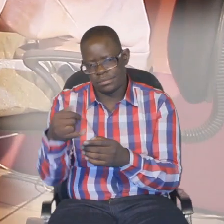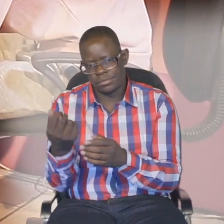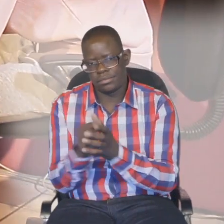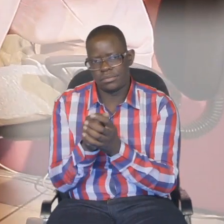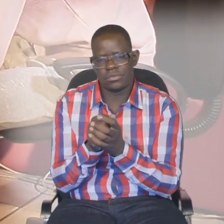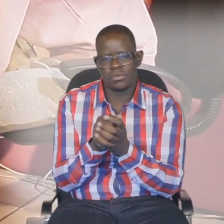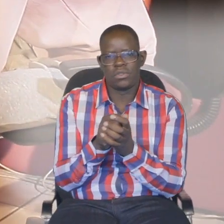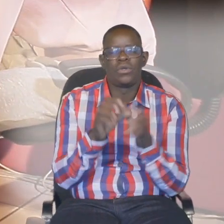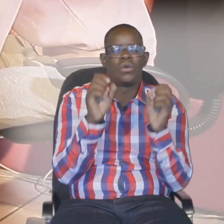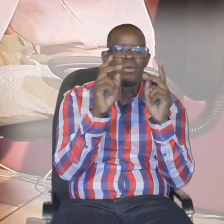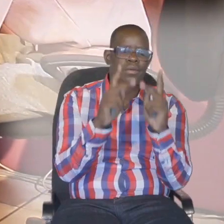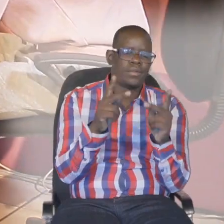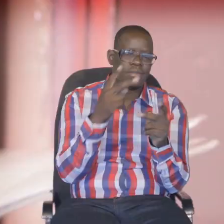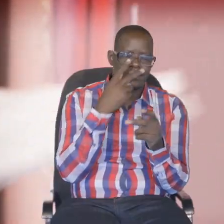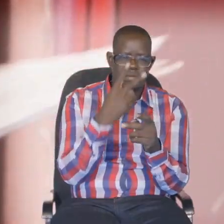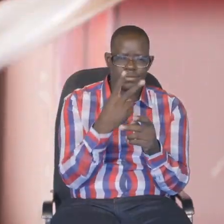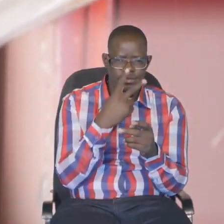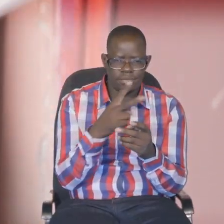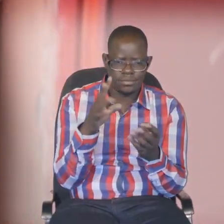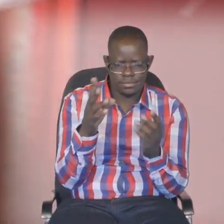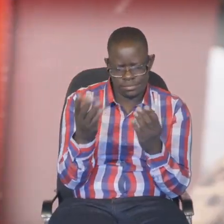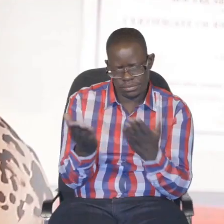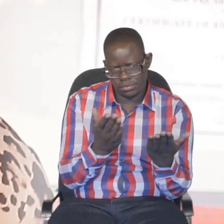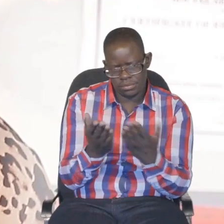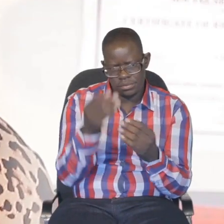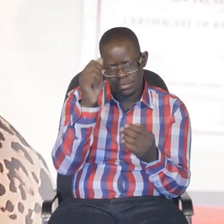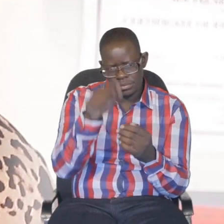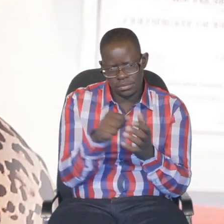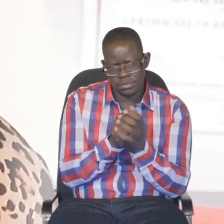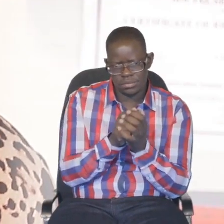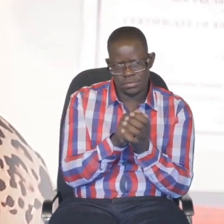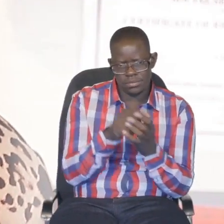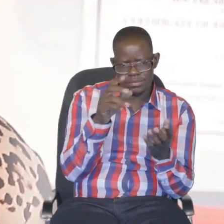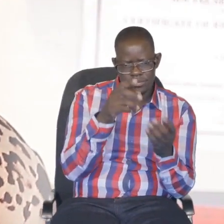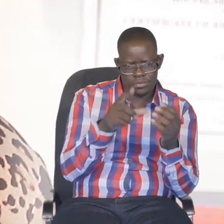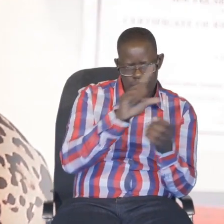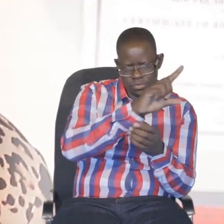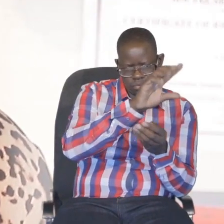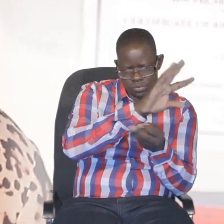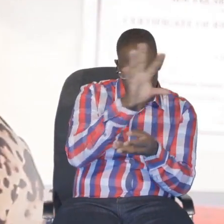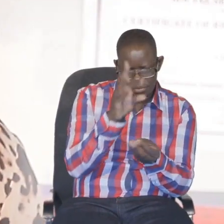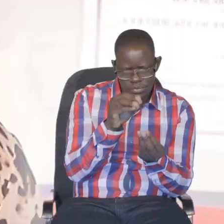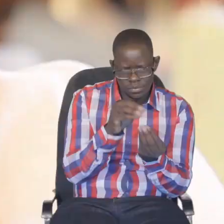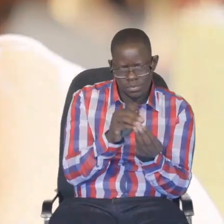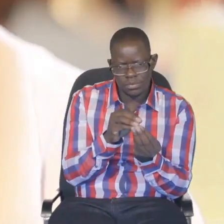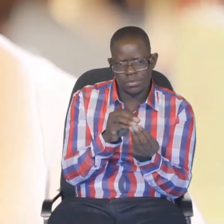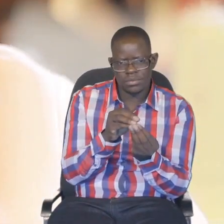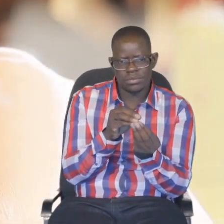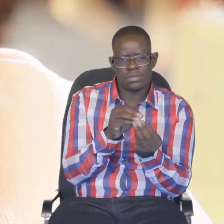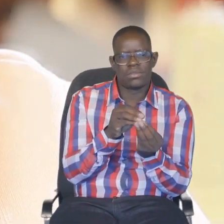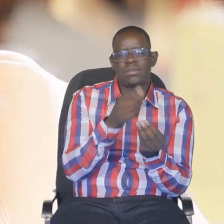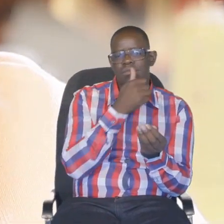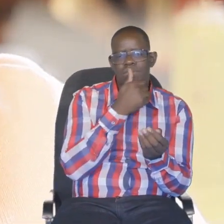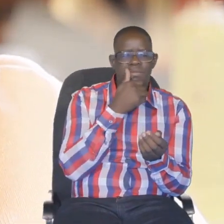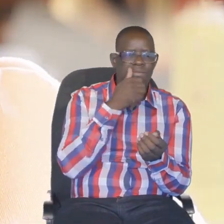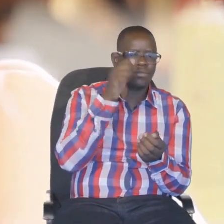Oh, I see. So to complete the creditors control account, I'll have to take the total amount from these books of first entry. Yes, Aunt Sarah, and